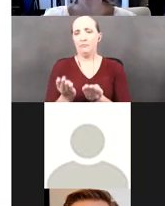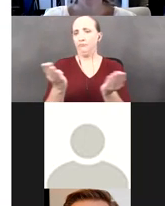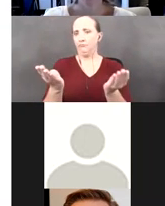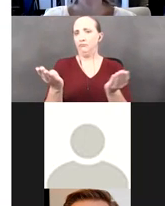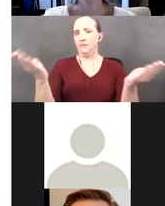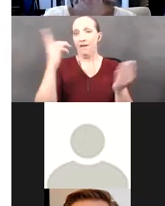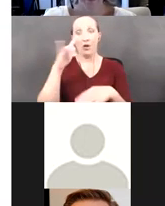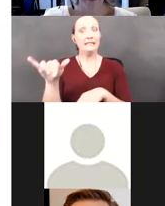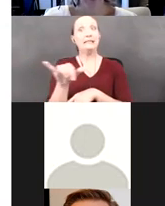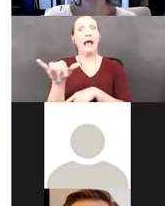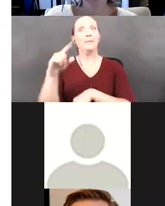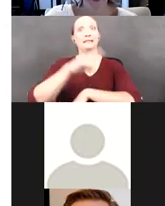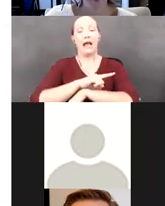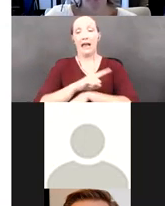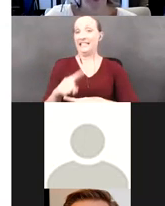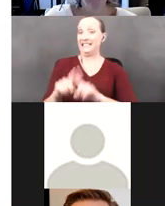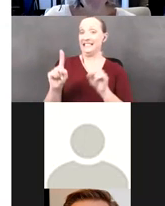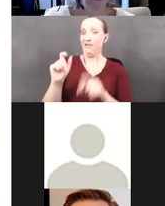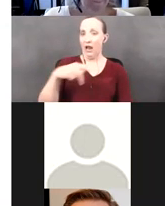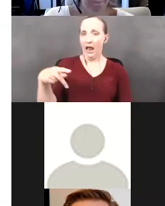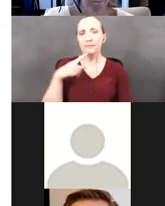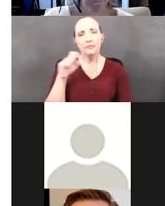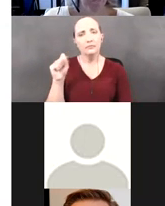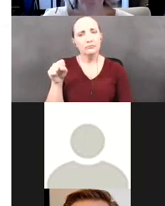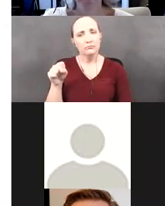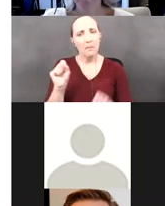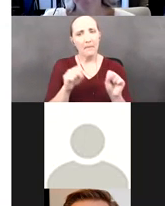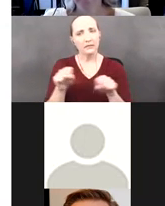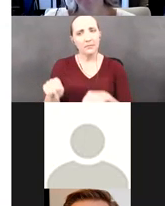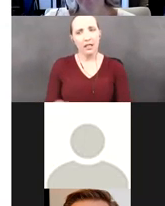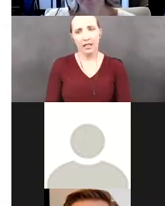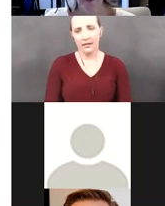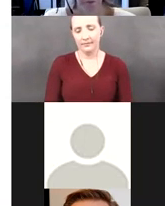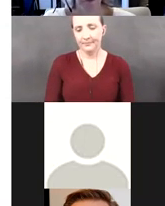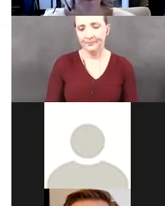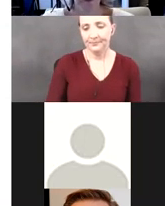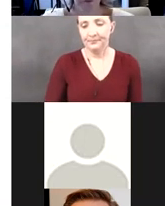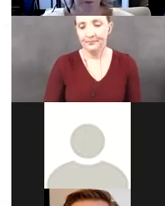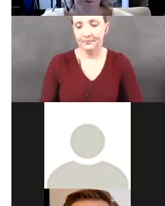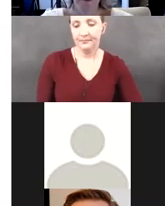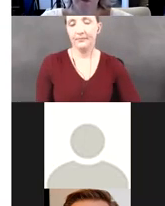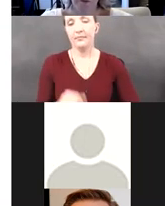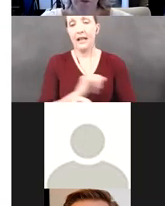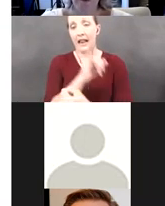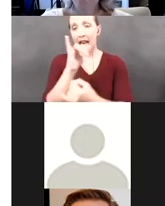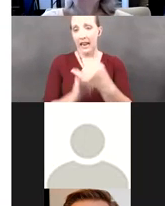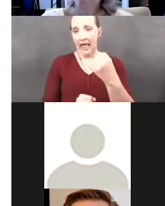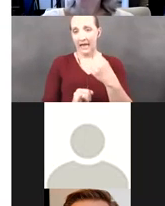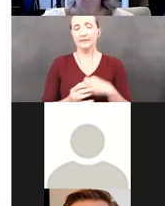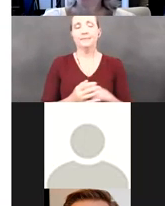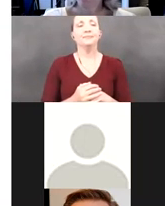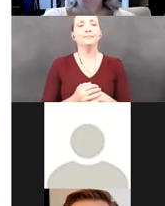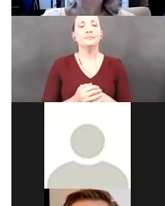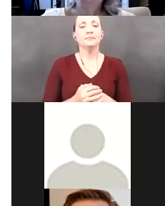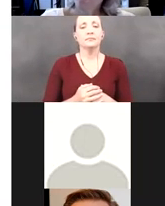day. aplicaciones para entregar Thank you, trabajo el Laura. mismo día. Gracias, Laura. And the last is a statement Y la more than última anything. es It's